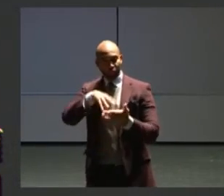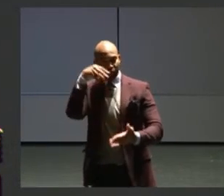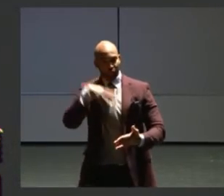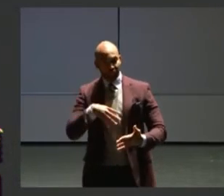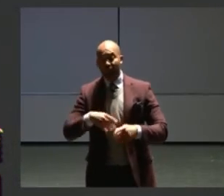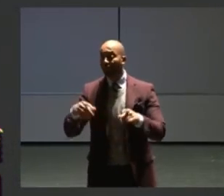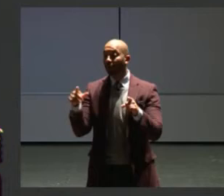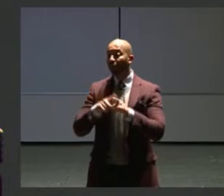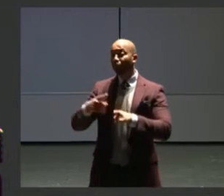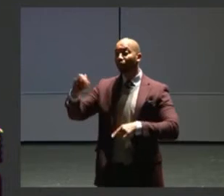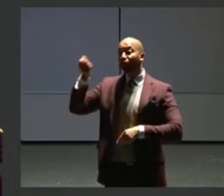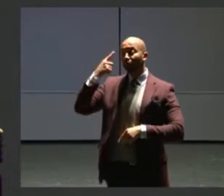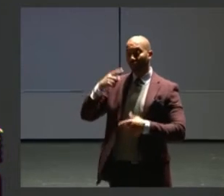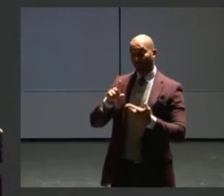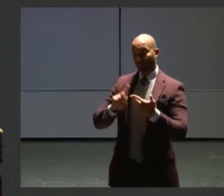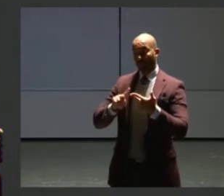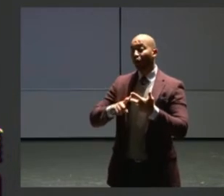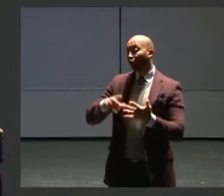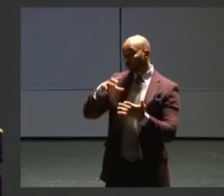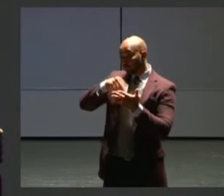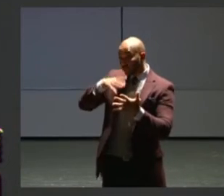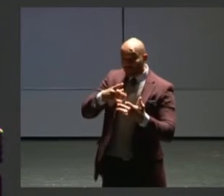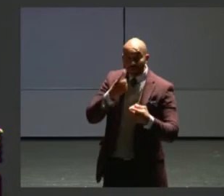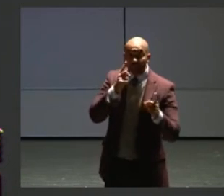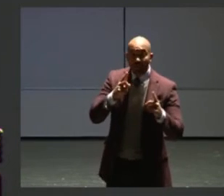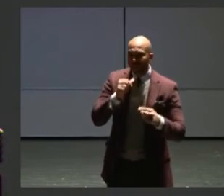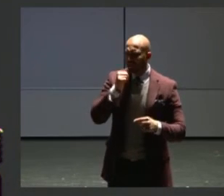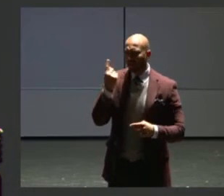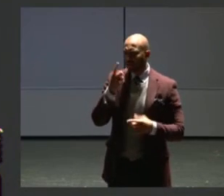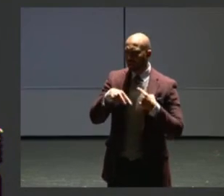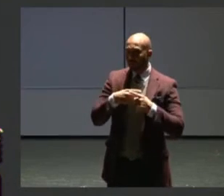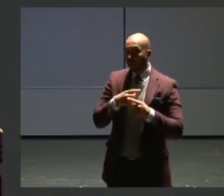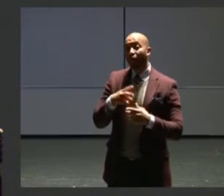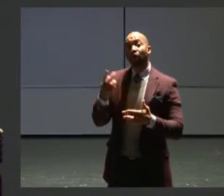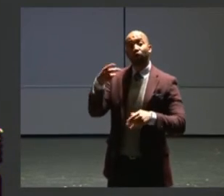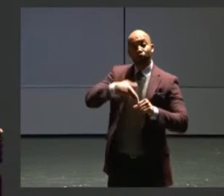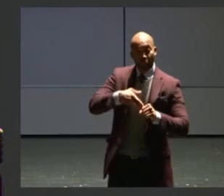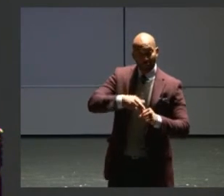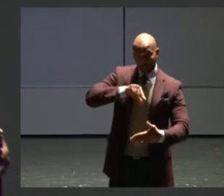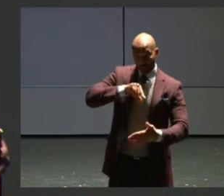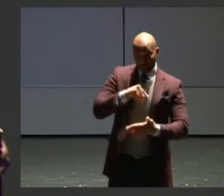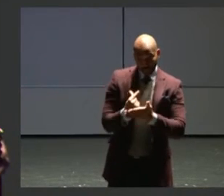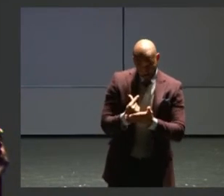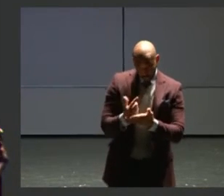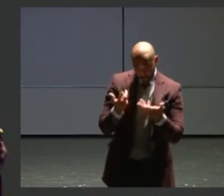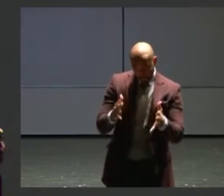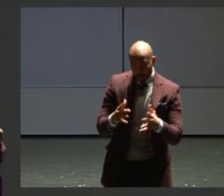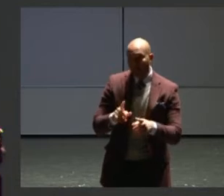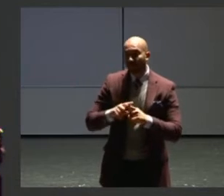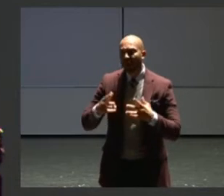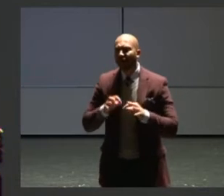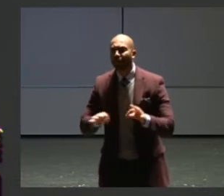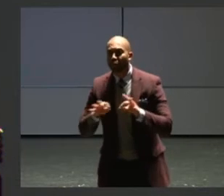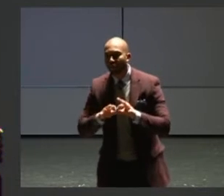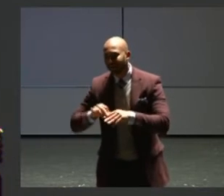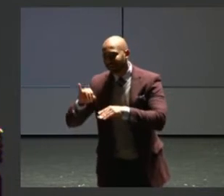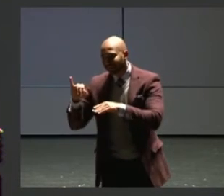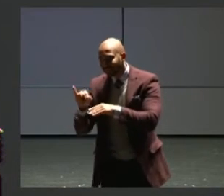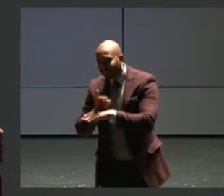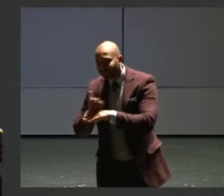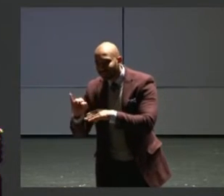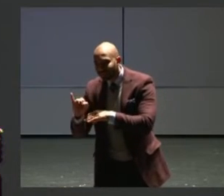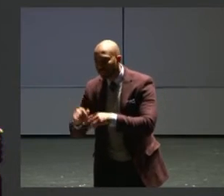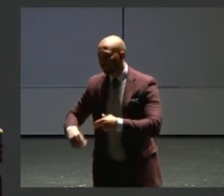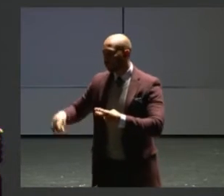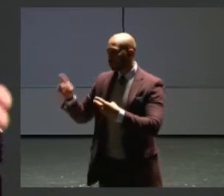that student success above and beyond retention, graduation, a big matter in this area is internships, employment, preparation